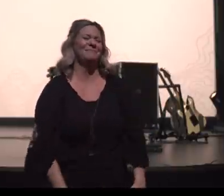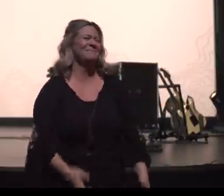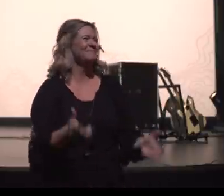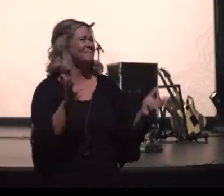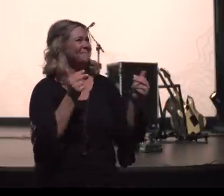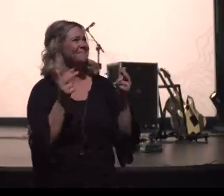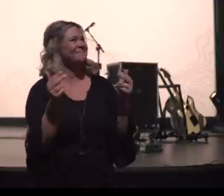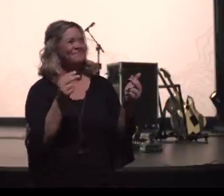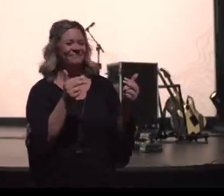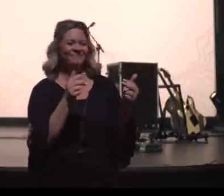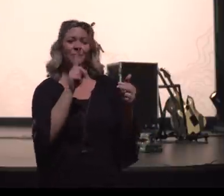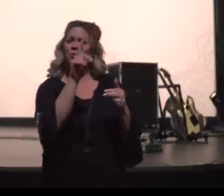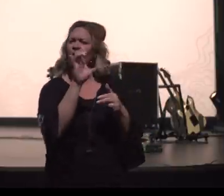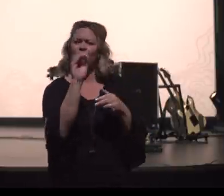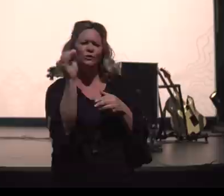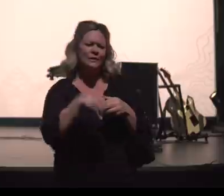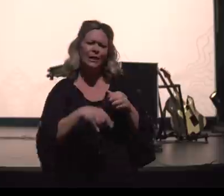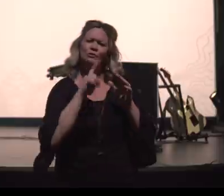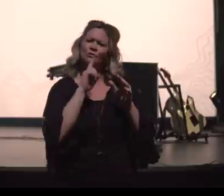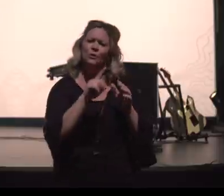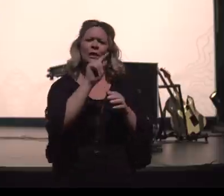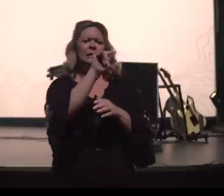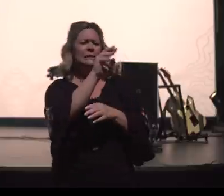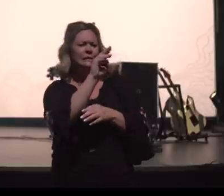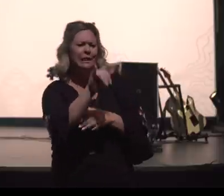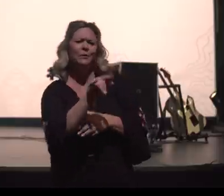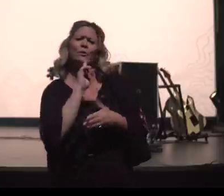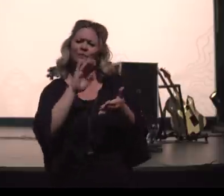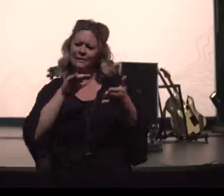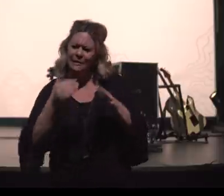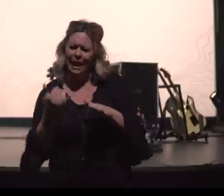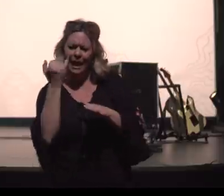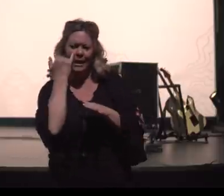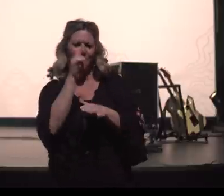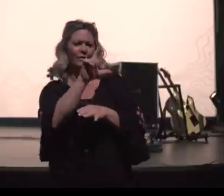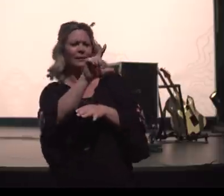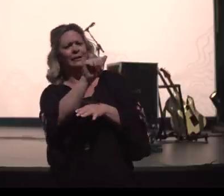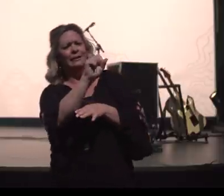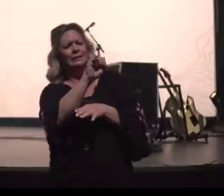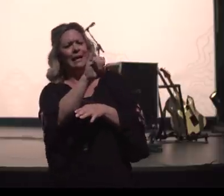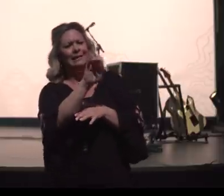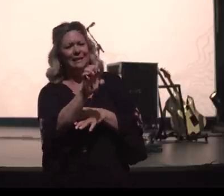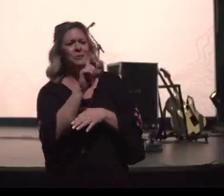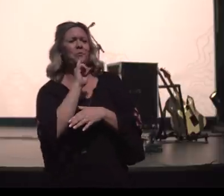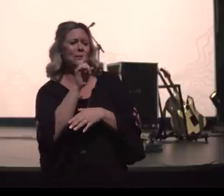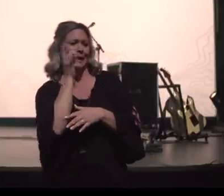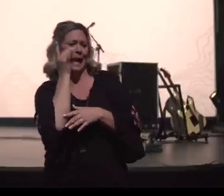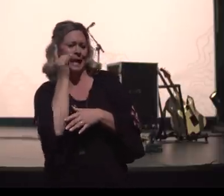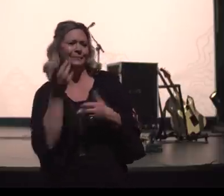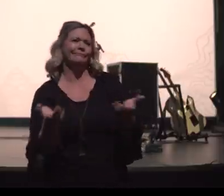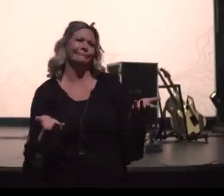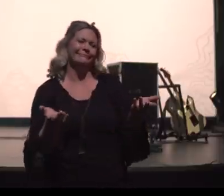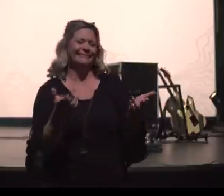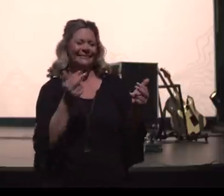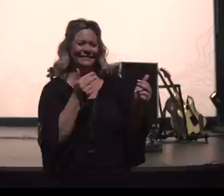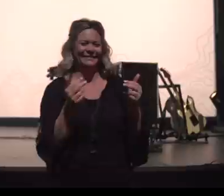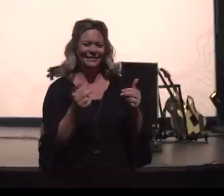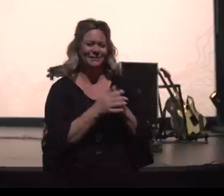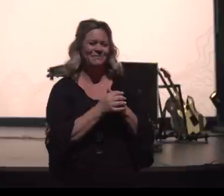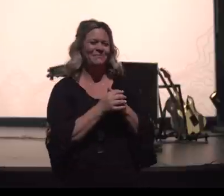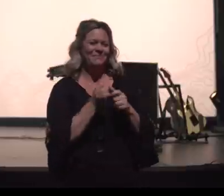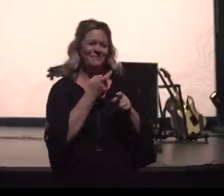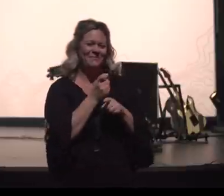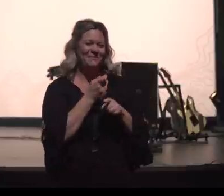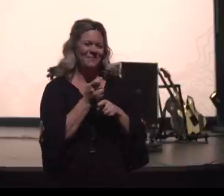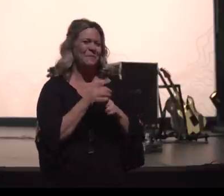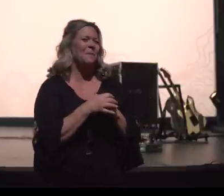And that's 100% true. Timmy would have died if Lassie was a cat, all right? See, I know it's kind of a joke, but just